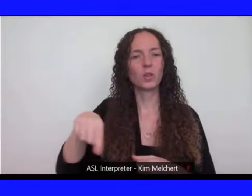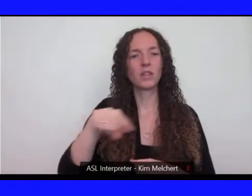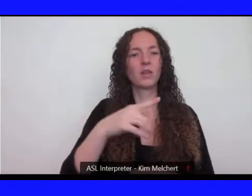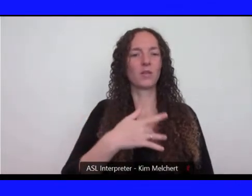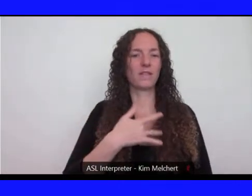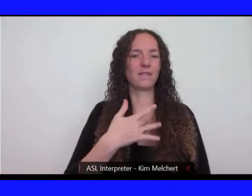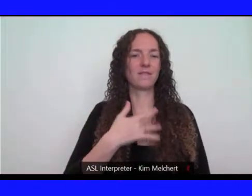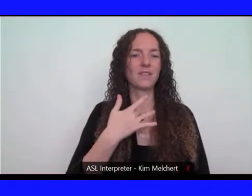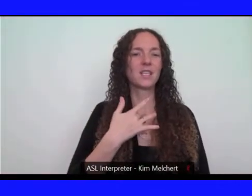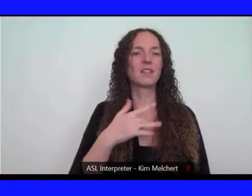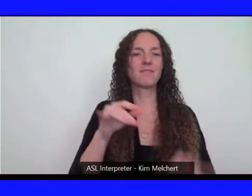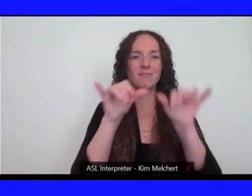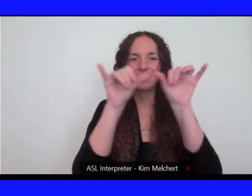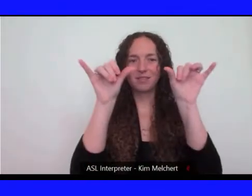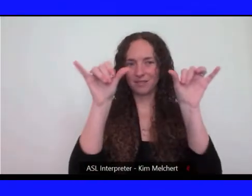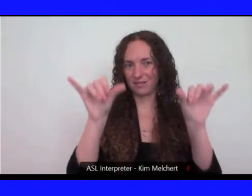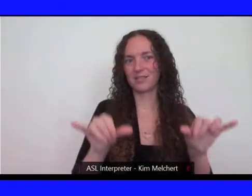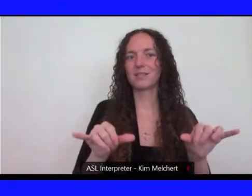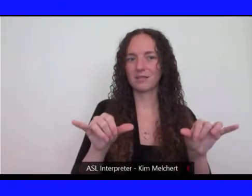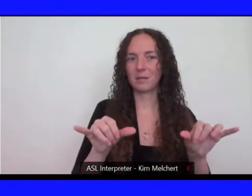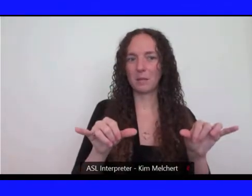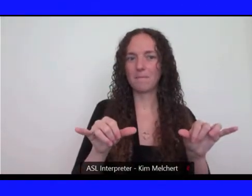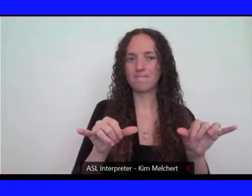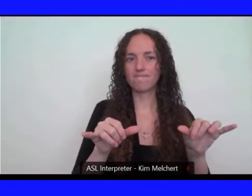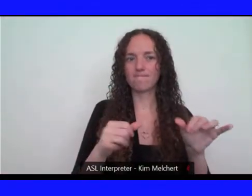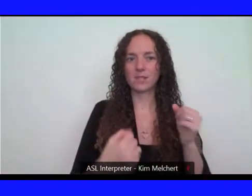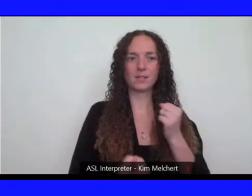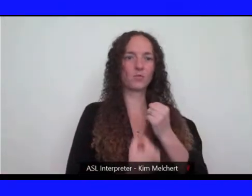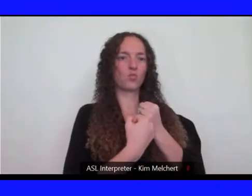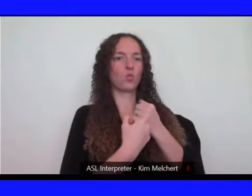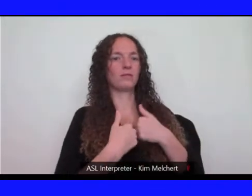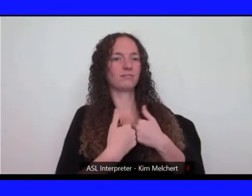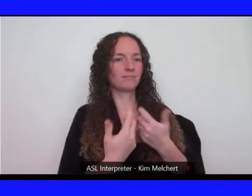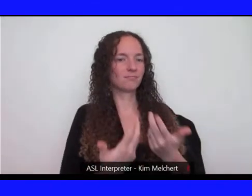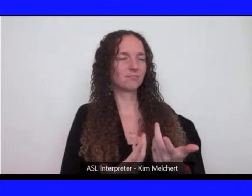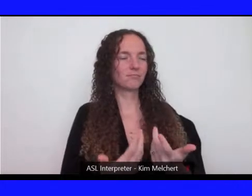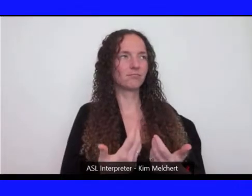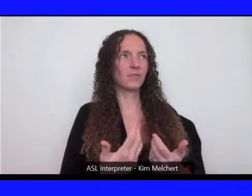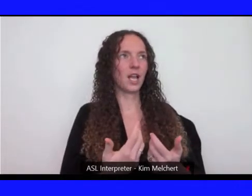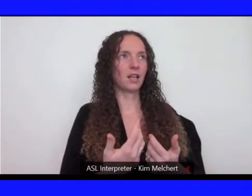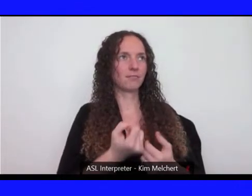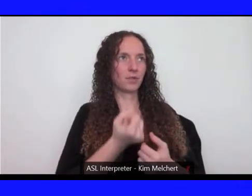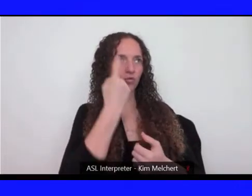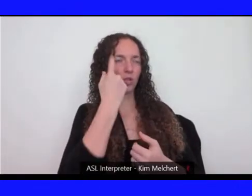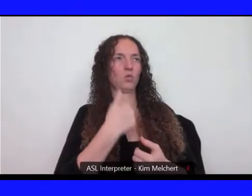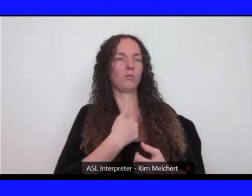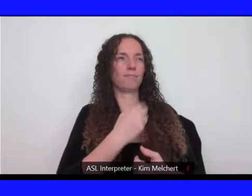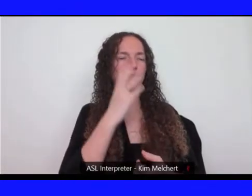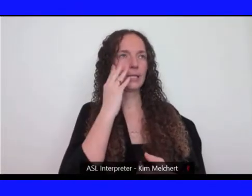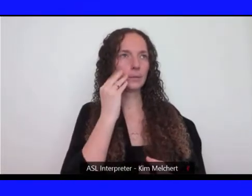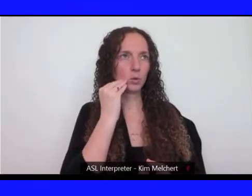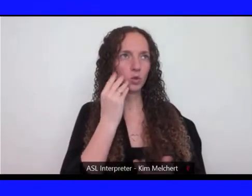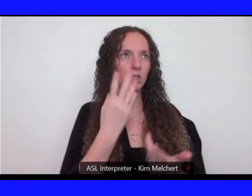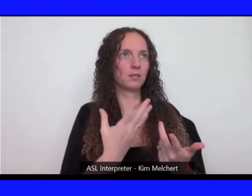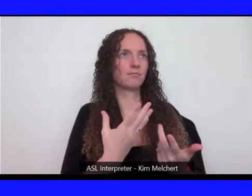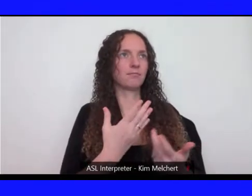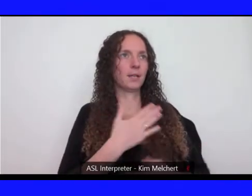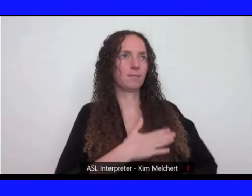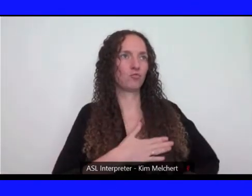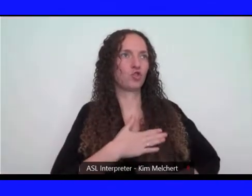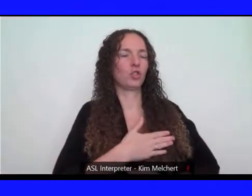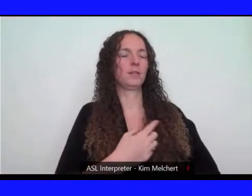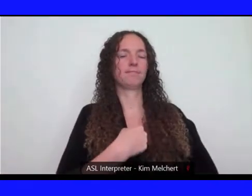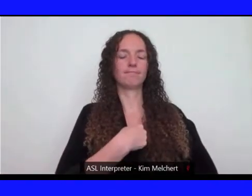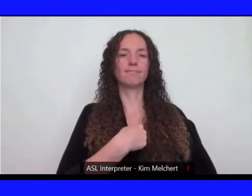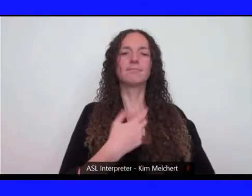think that will allow us to see more holistically what we're doing to support our staff. But again, I will leave it to Coalition, Dr. Katz, if